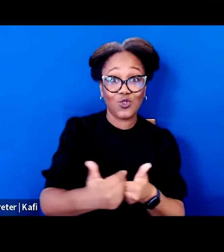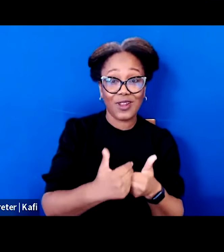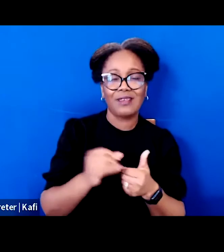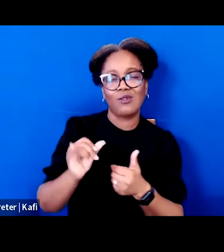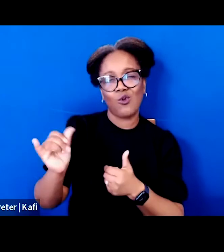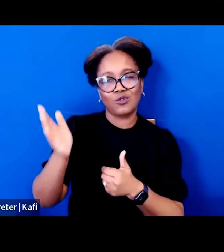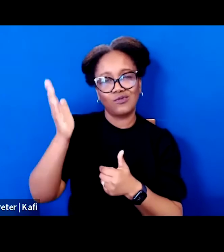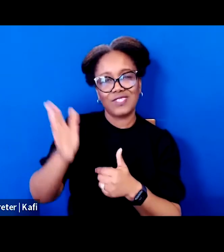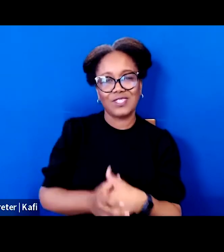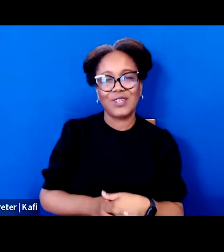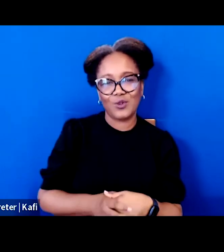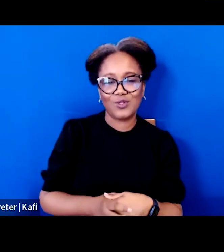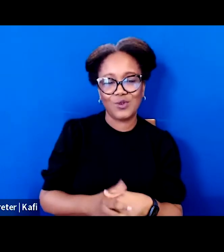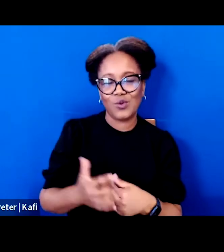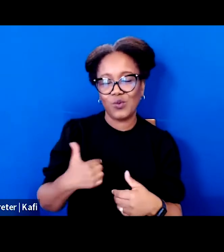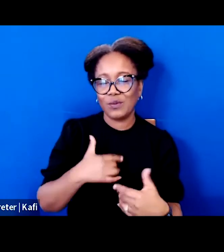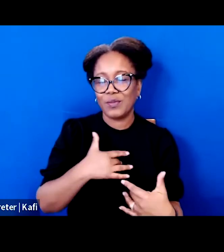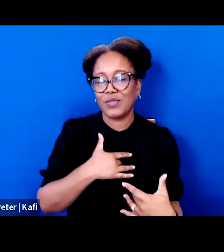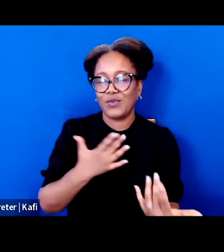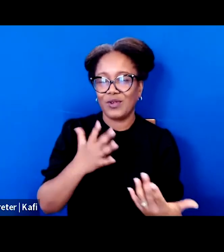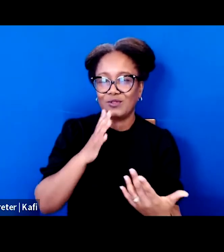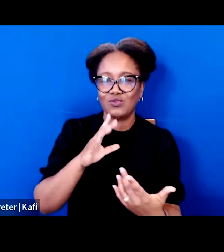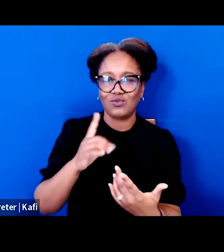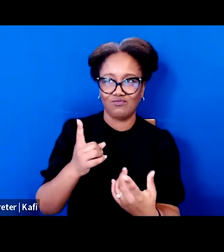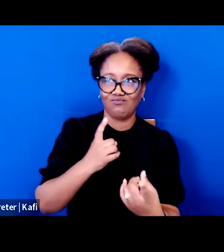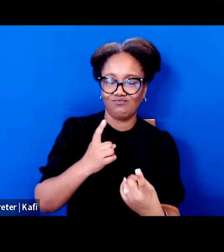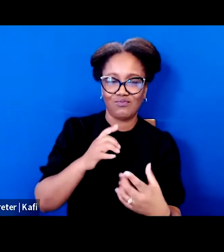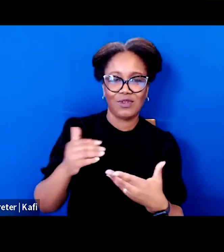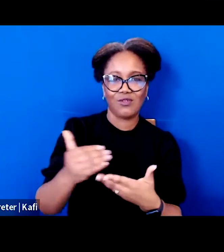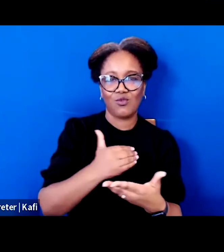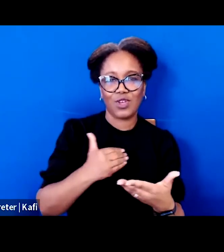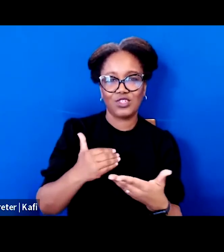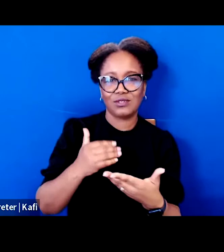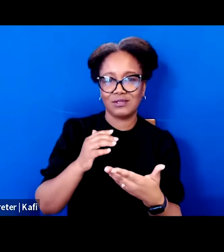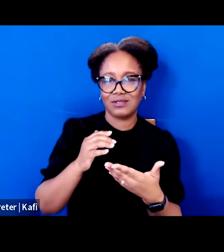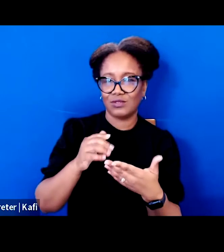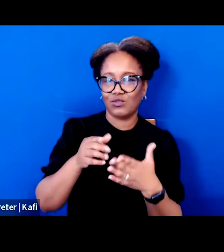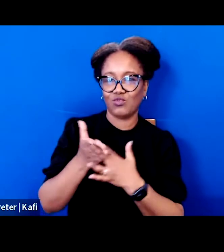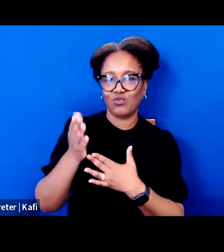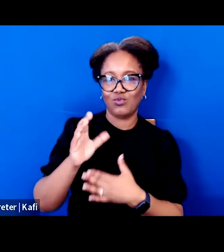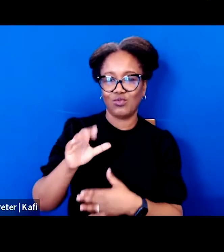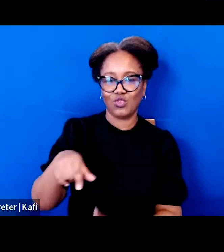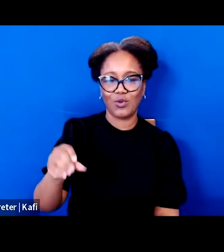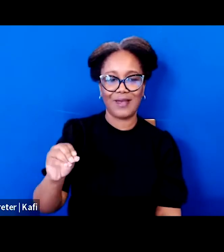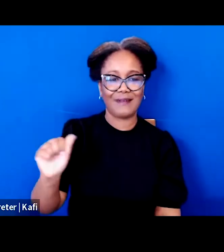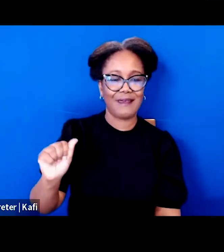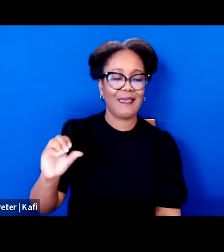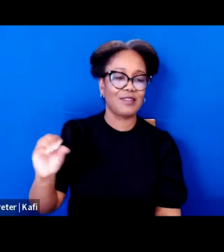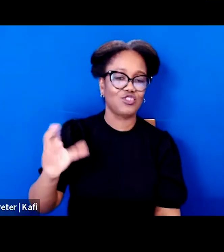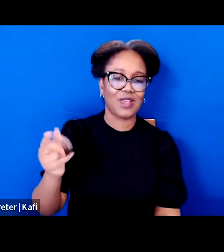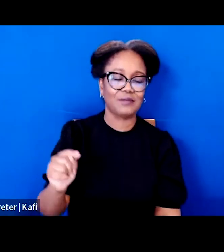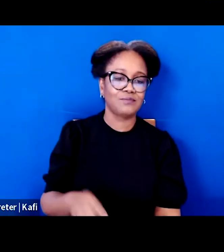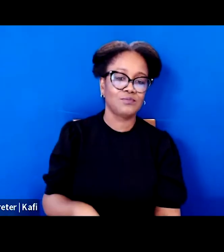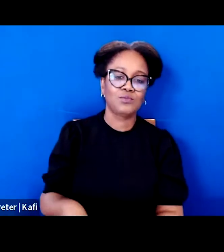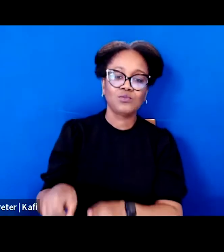to add on the chat. We start our webinars with a land acknowledgement. Our